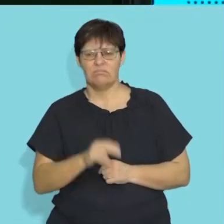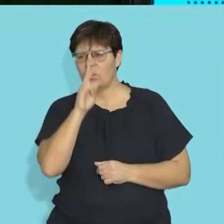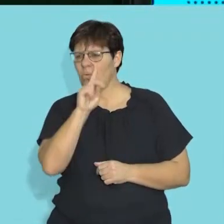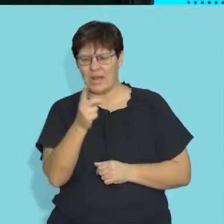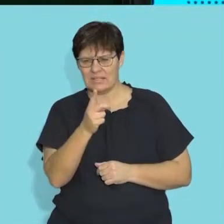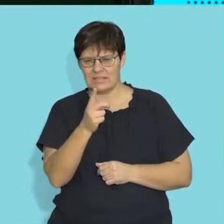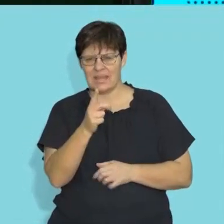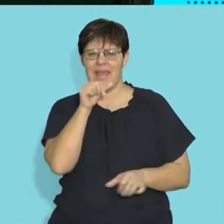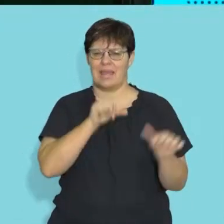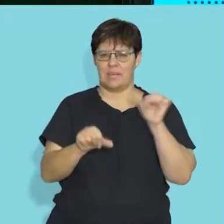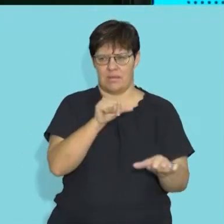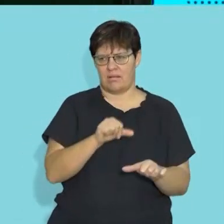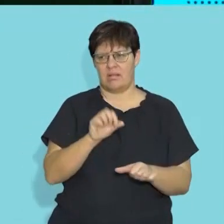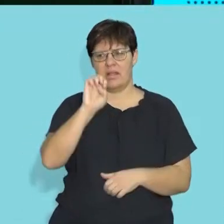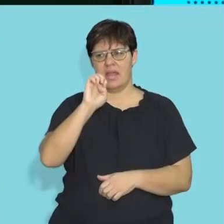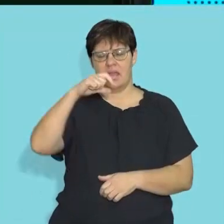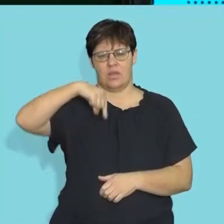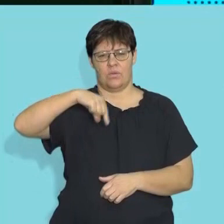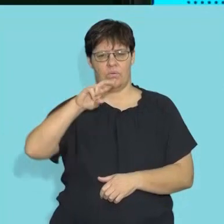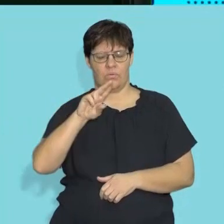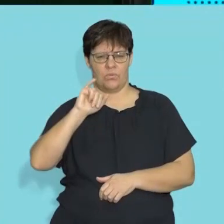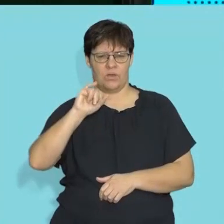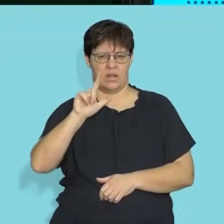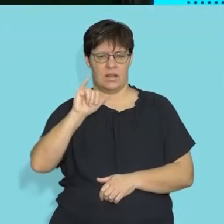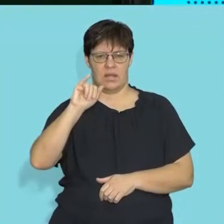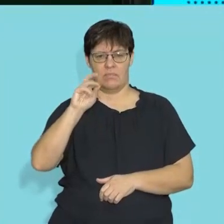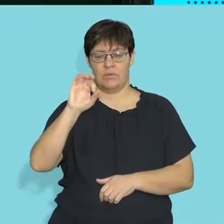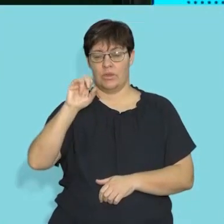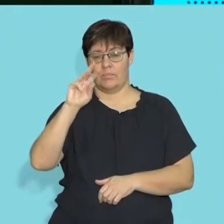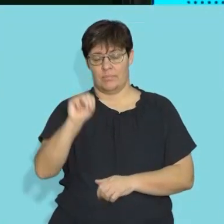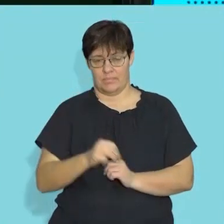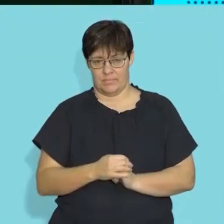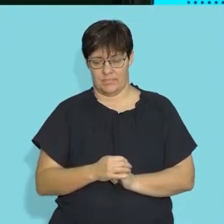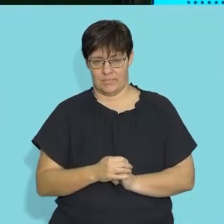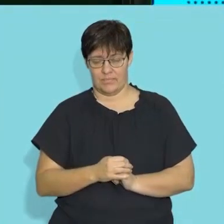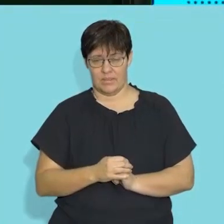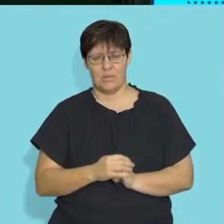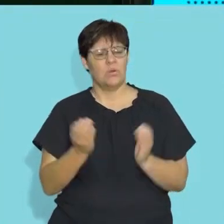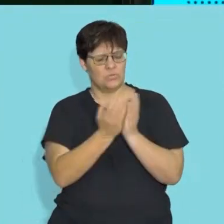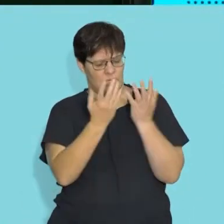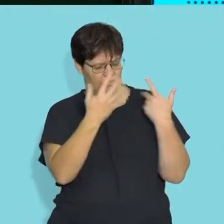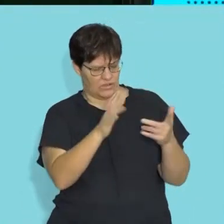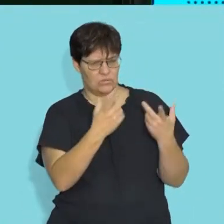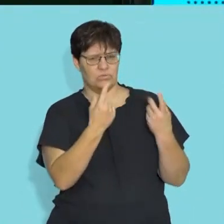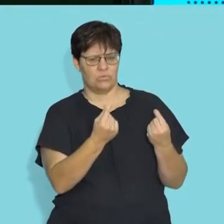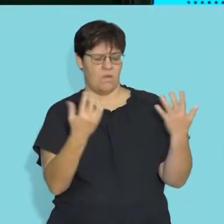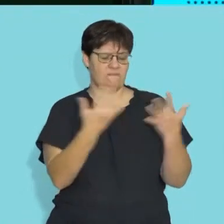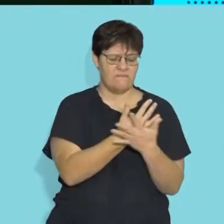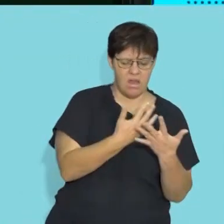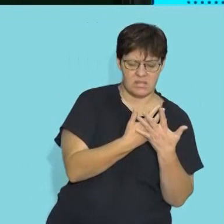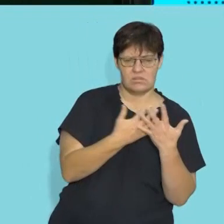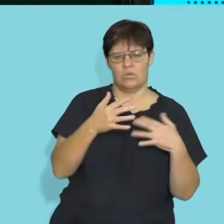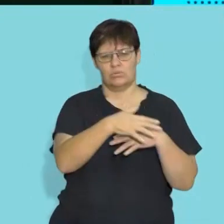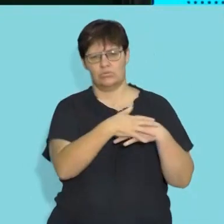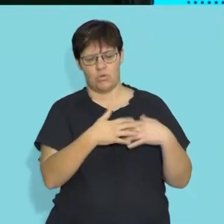at chemical equilibrium. Now, at school you were supposed to do by now the rates of chemical reactions